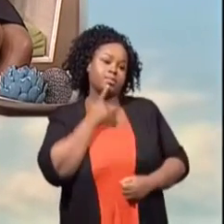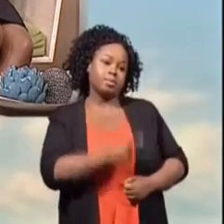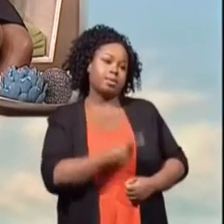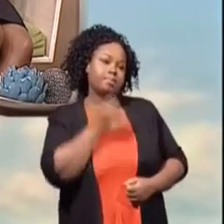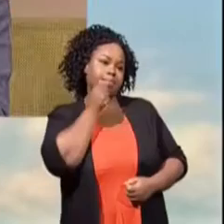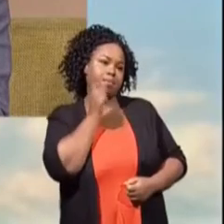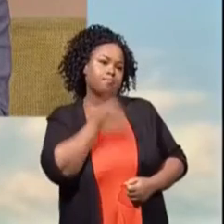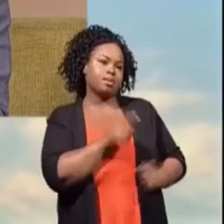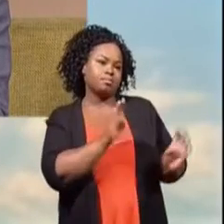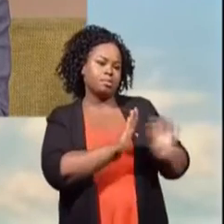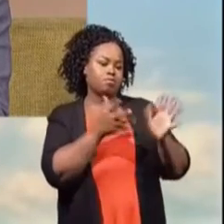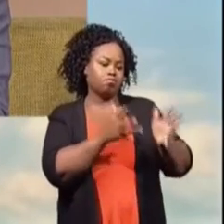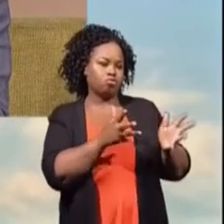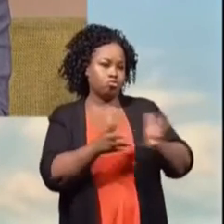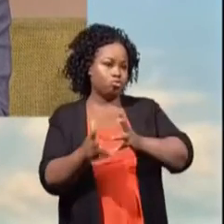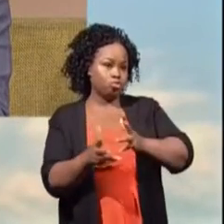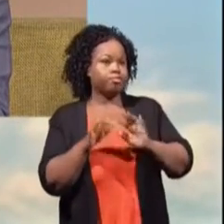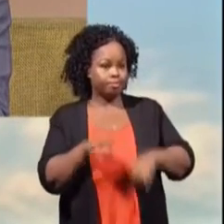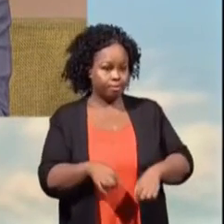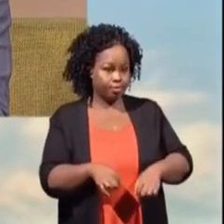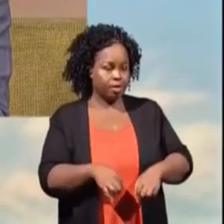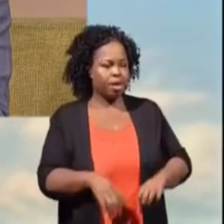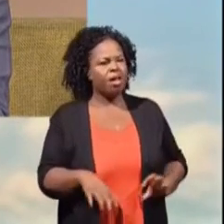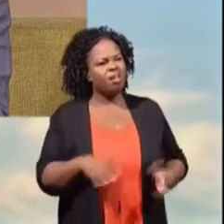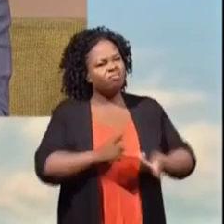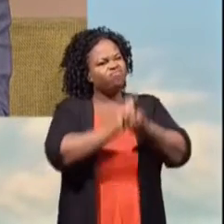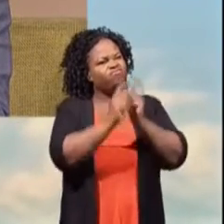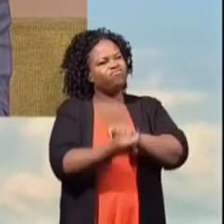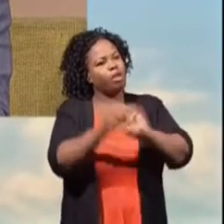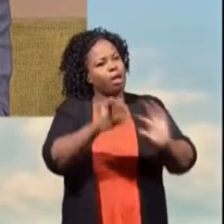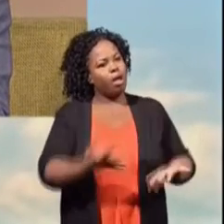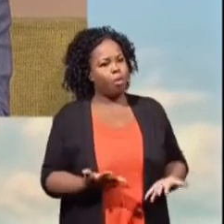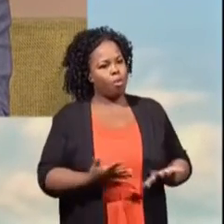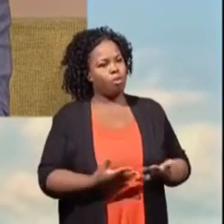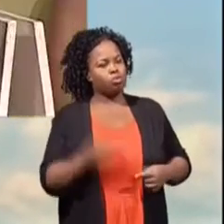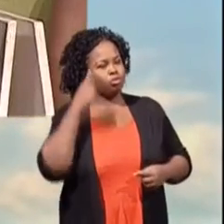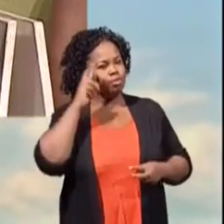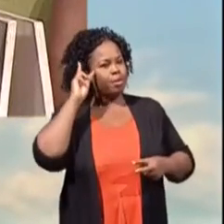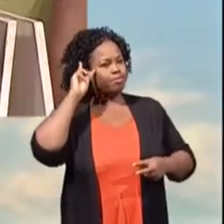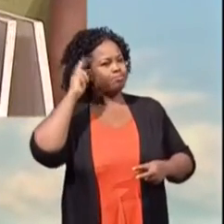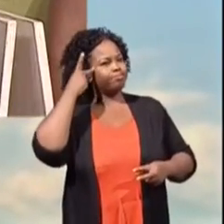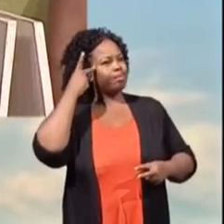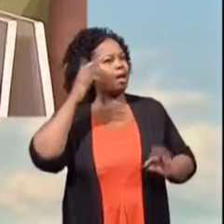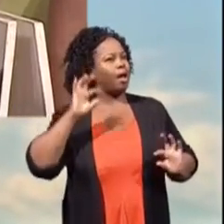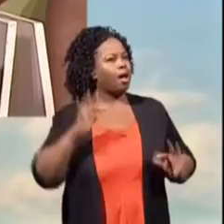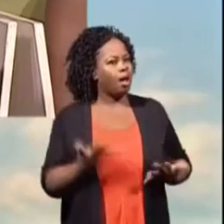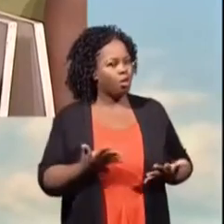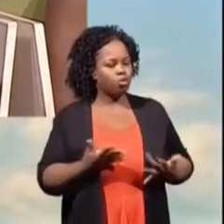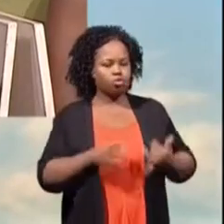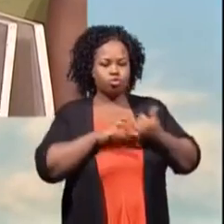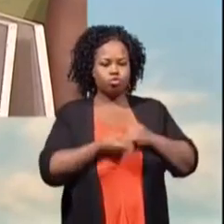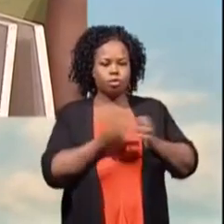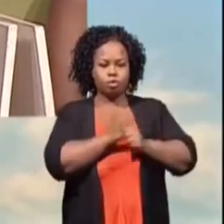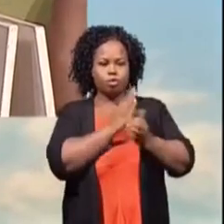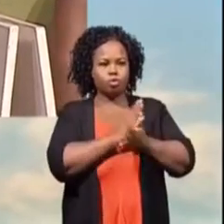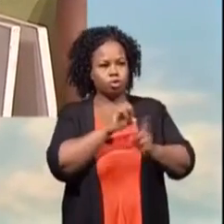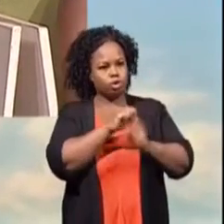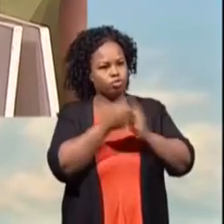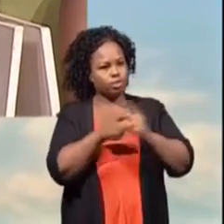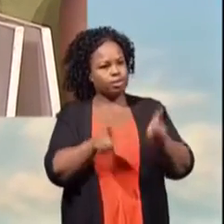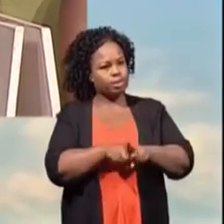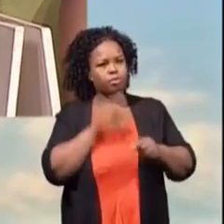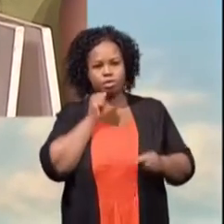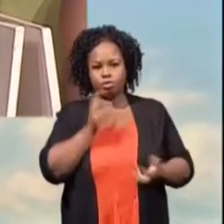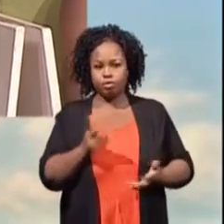utata akhe sithi indoda kufanele ibe nje. Yeah, ne. How do we begin to change la mindset, see shift the mindset, see the global